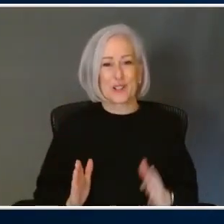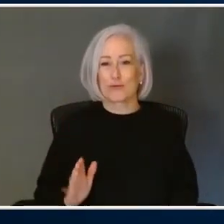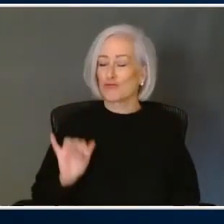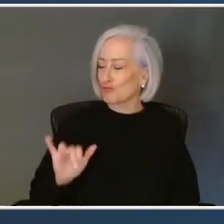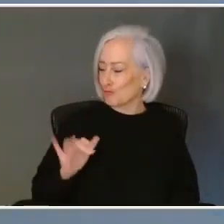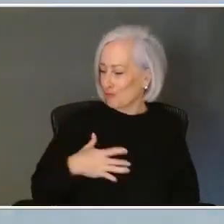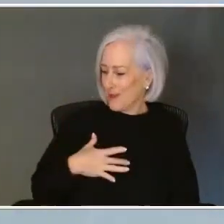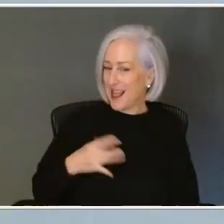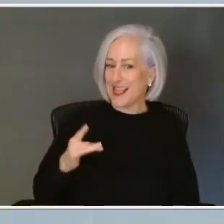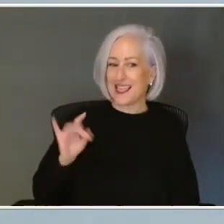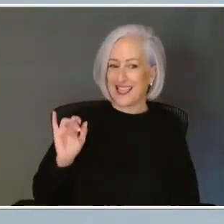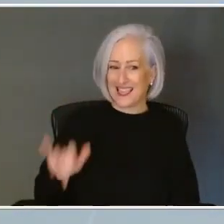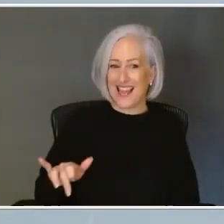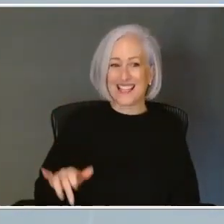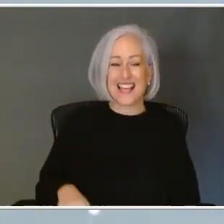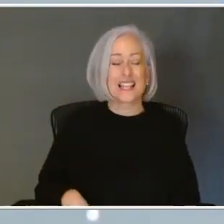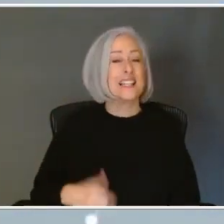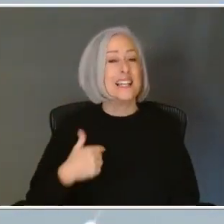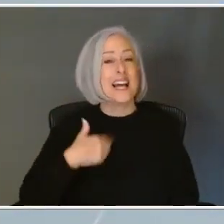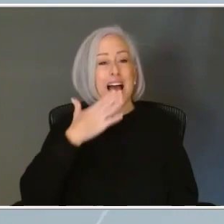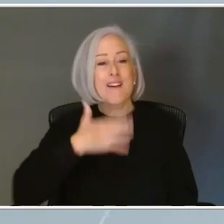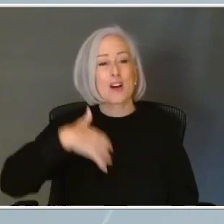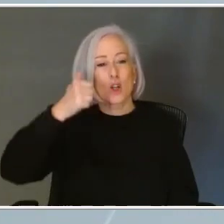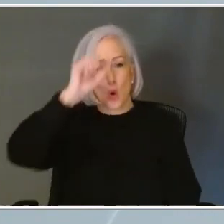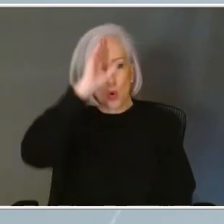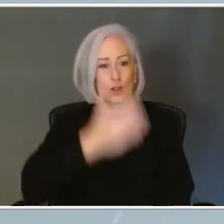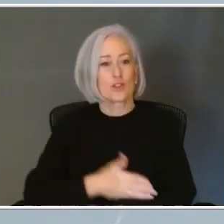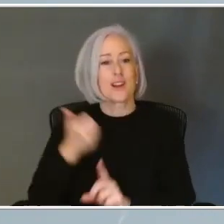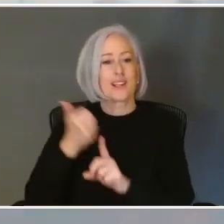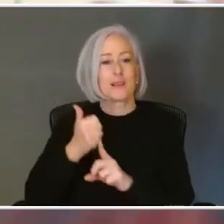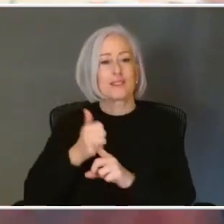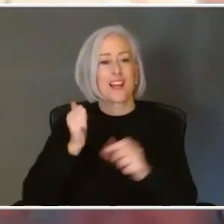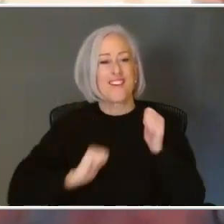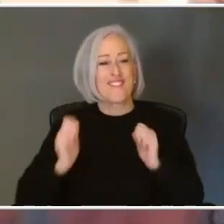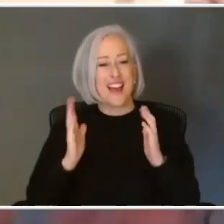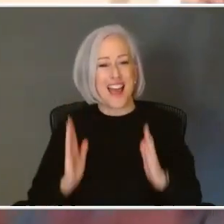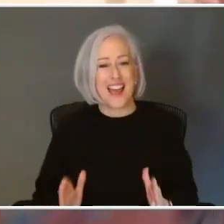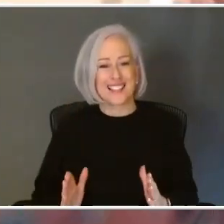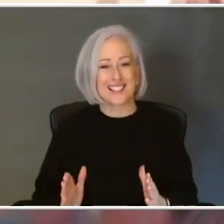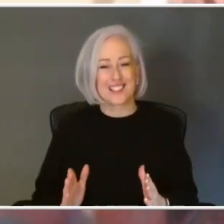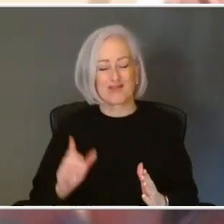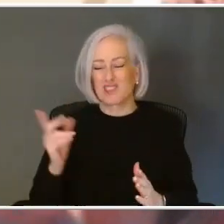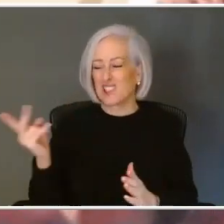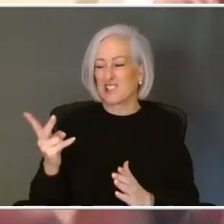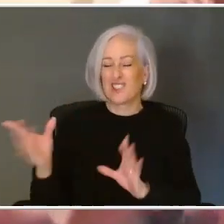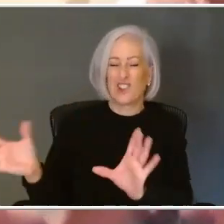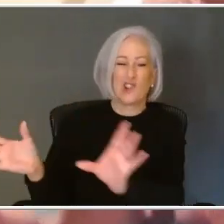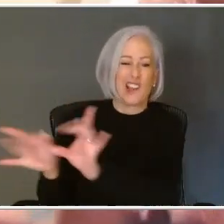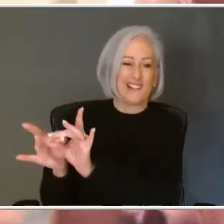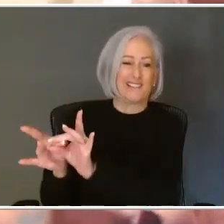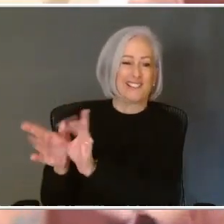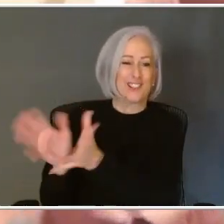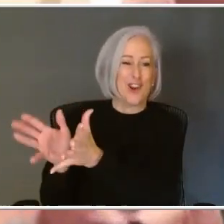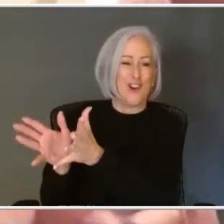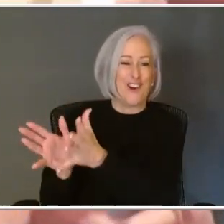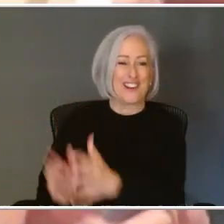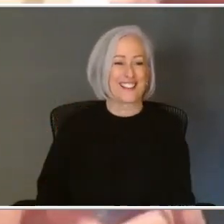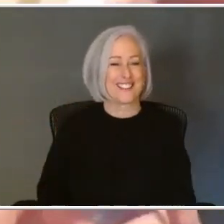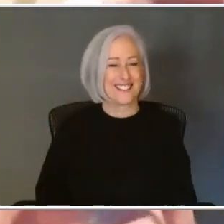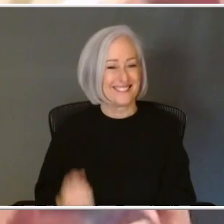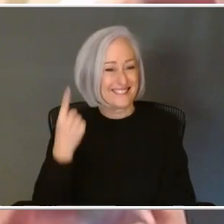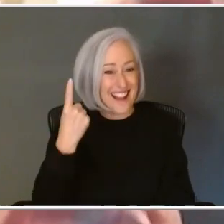that. I have an older son who's an actor. I'll hook you up. We'll talk. Got it?